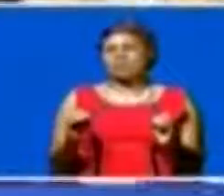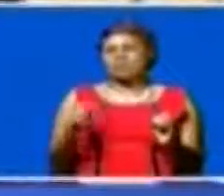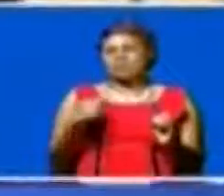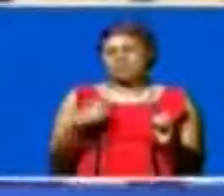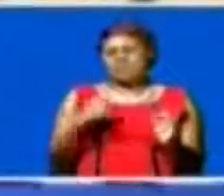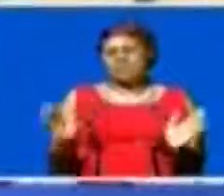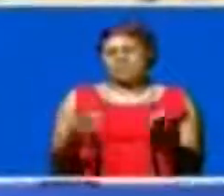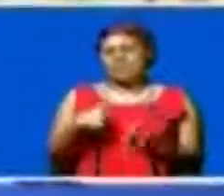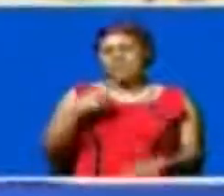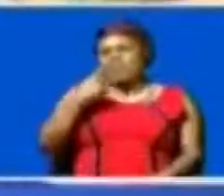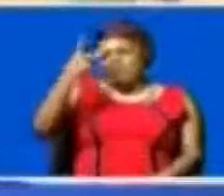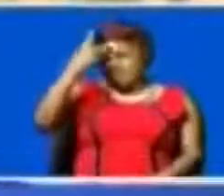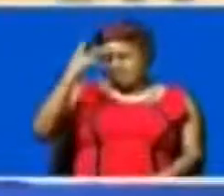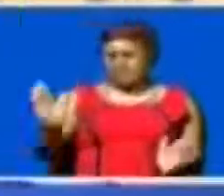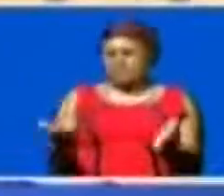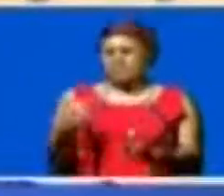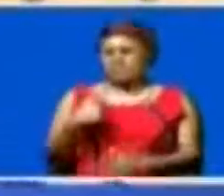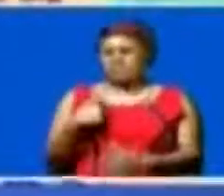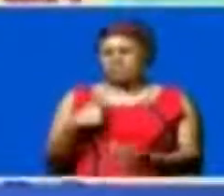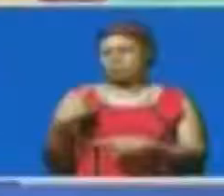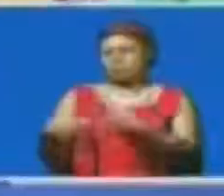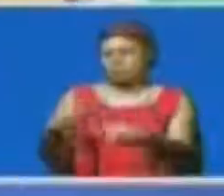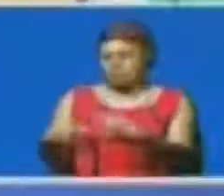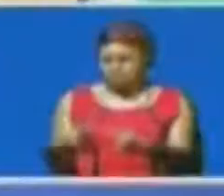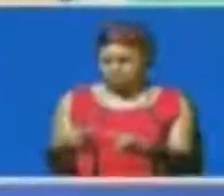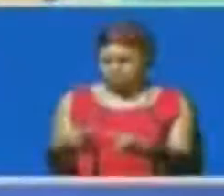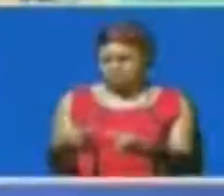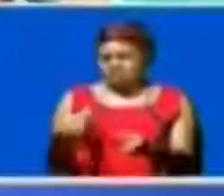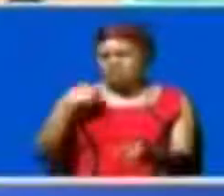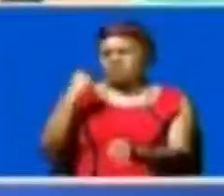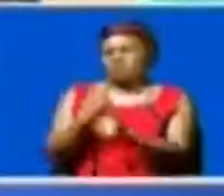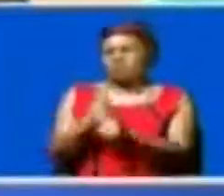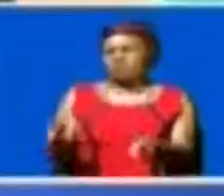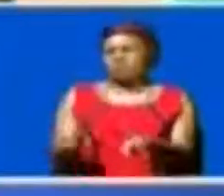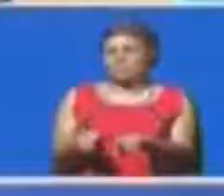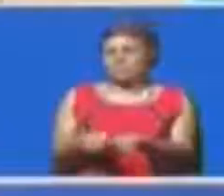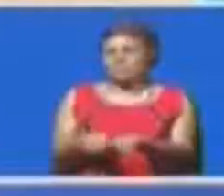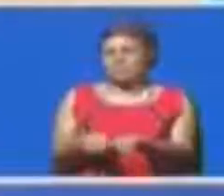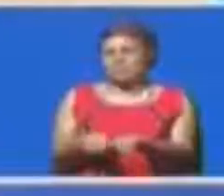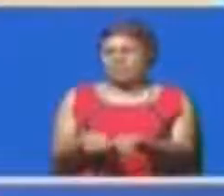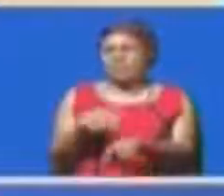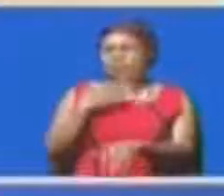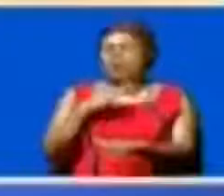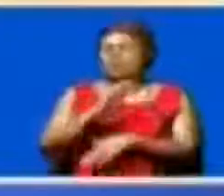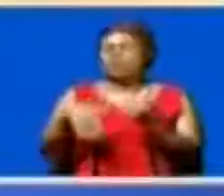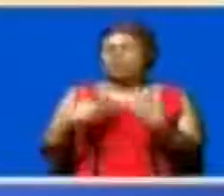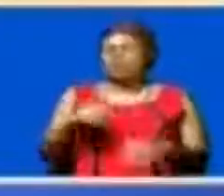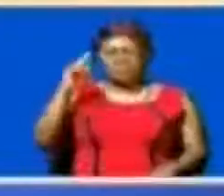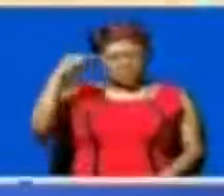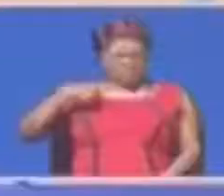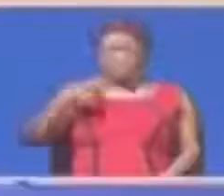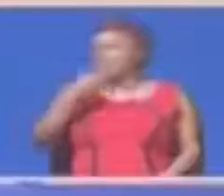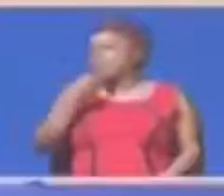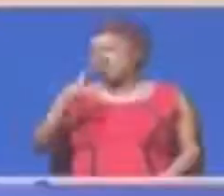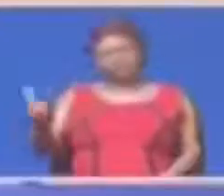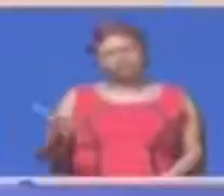heart because my parents always encourage me to go on and go on, and that's what I always do. I just want all those people who think that I'm male,